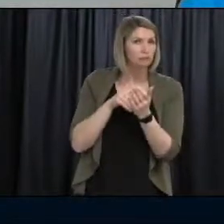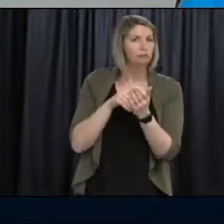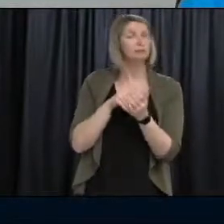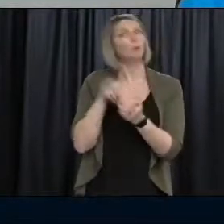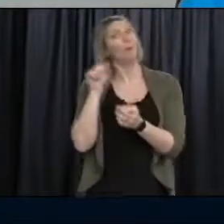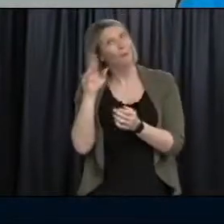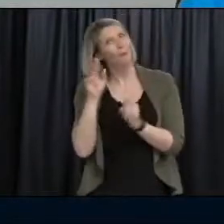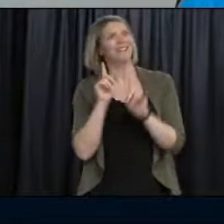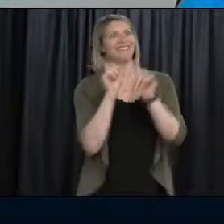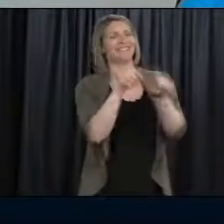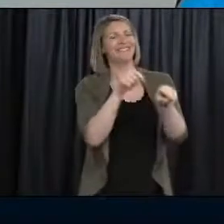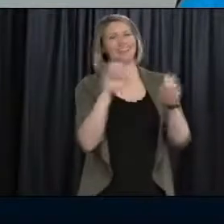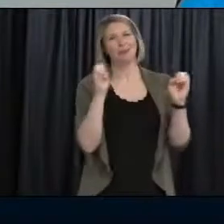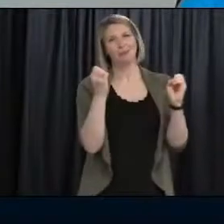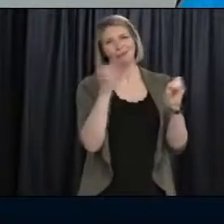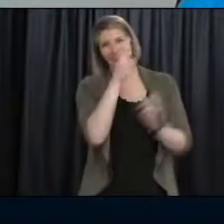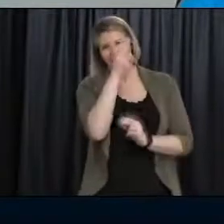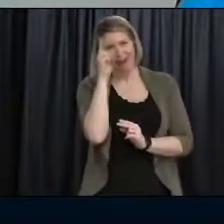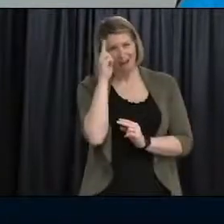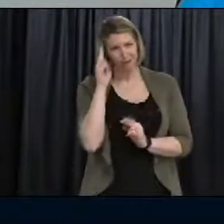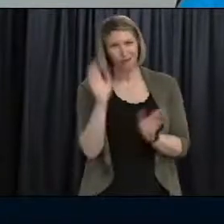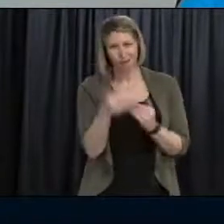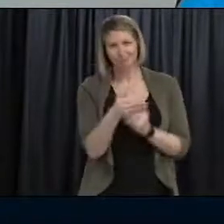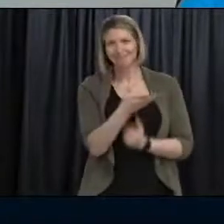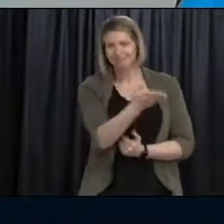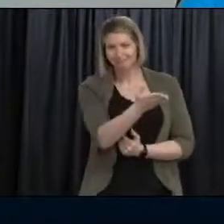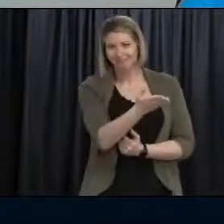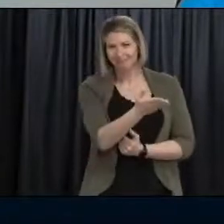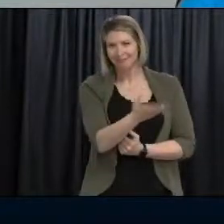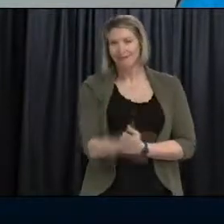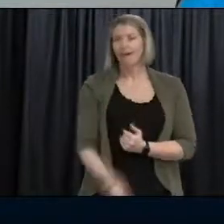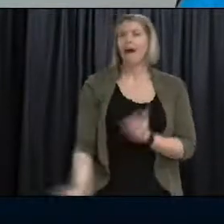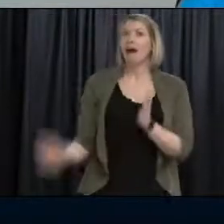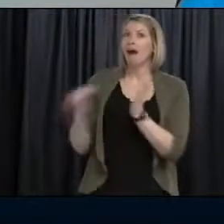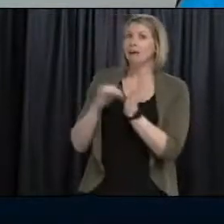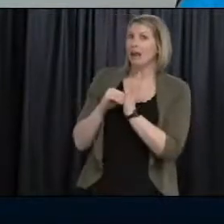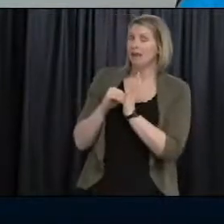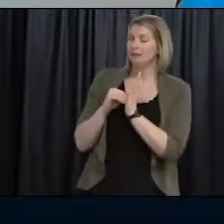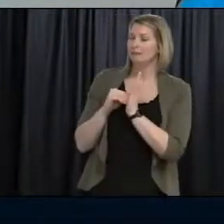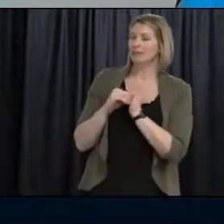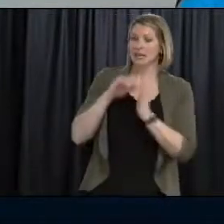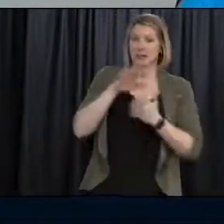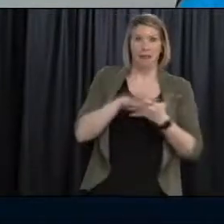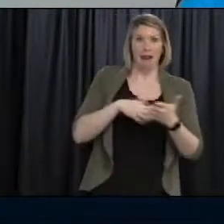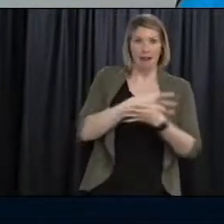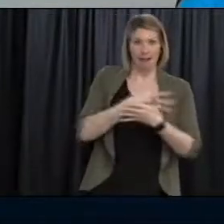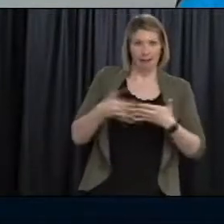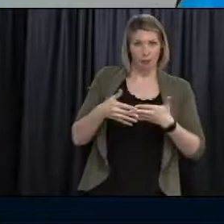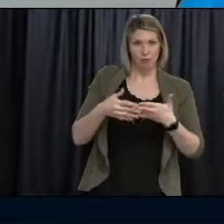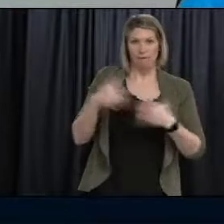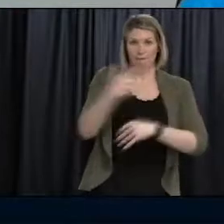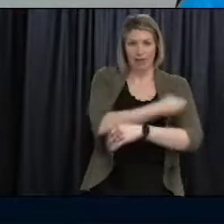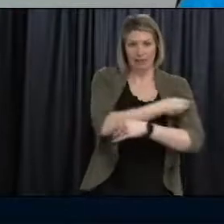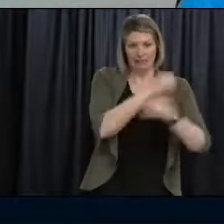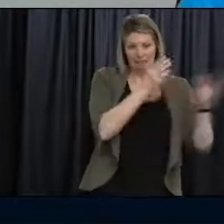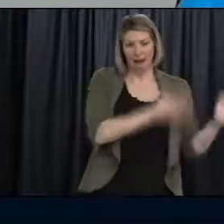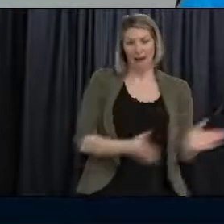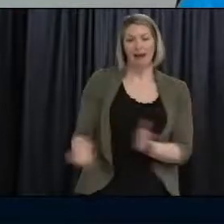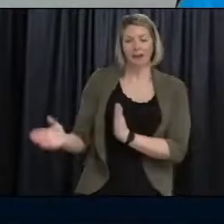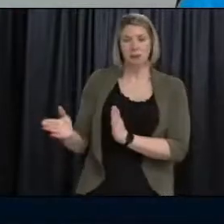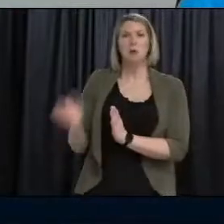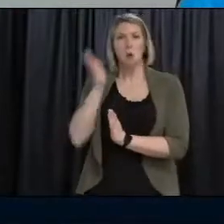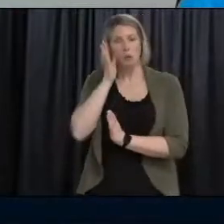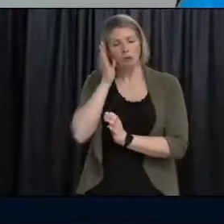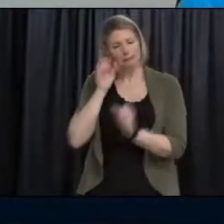appropriate. We will be working out the details of the vaccine and the vaccine rollout and what implications this has over the